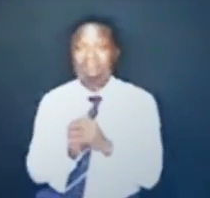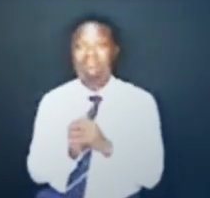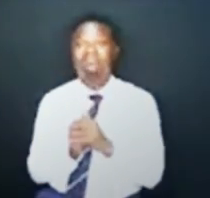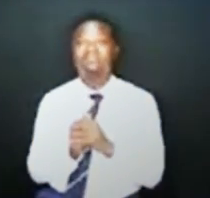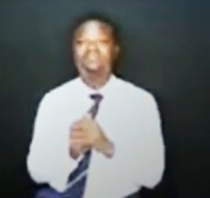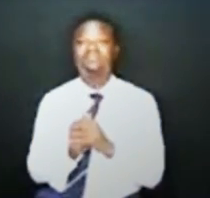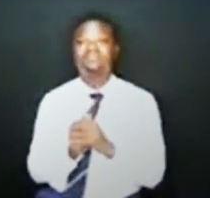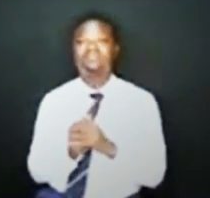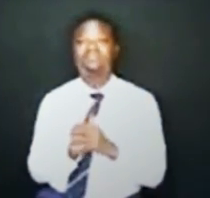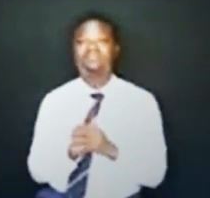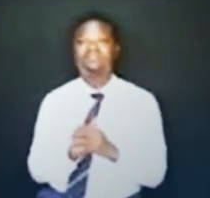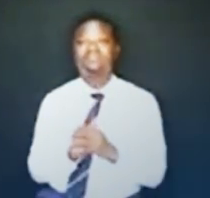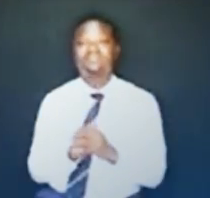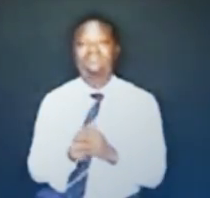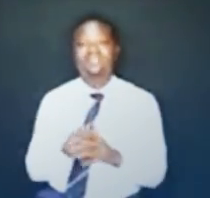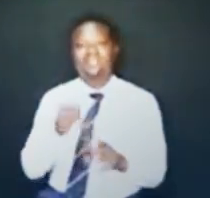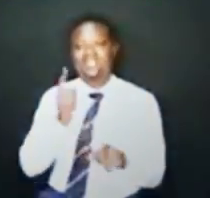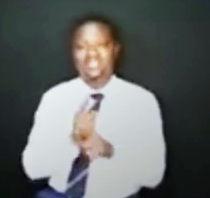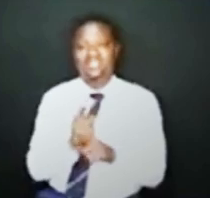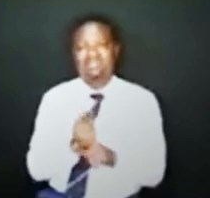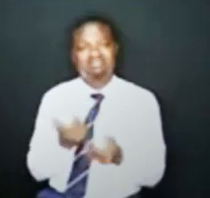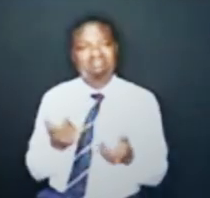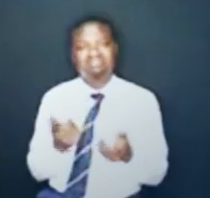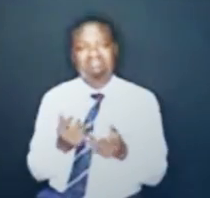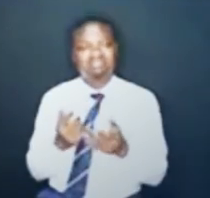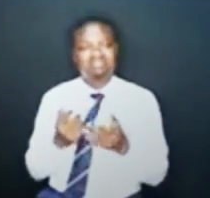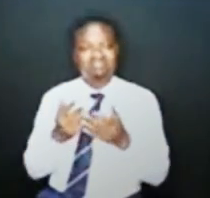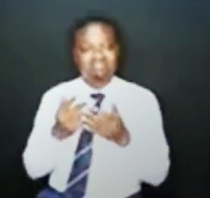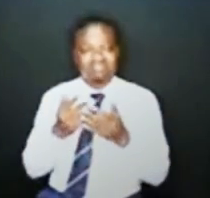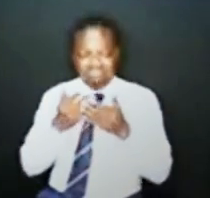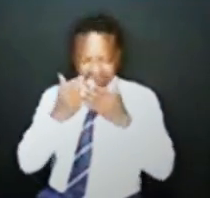the sun set you free and be free.